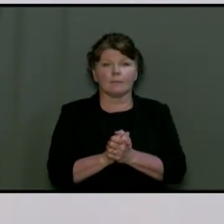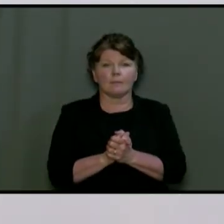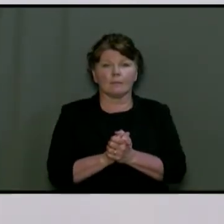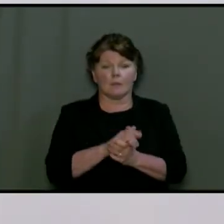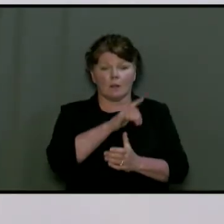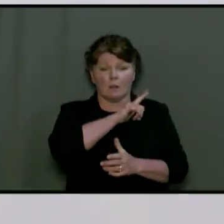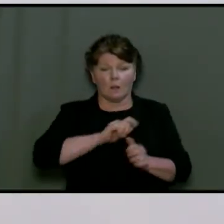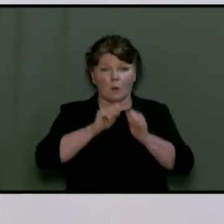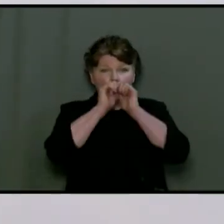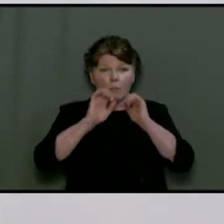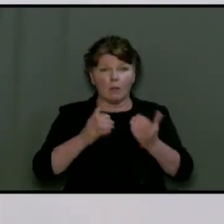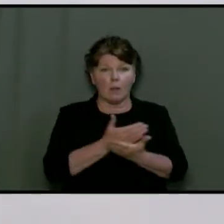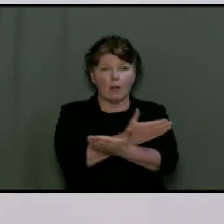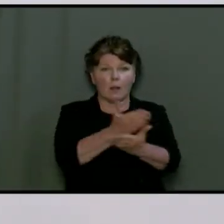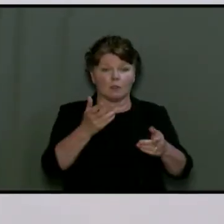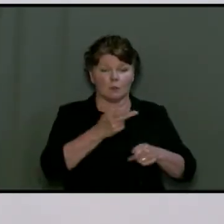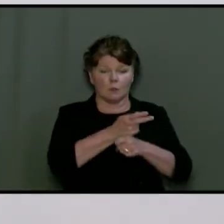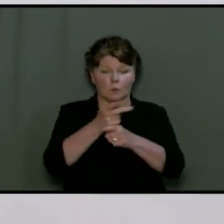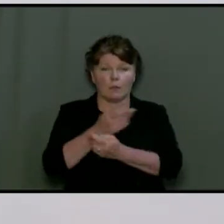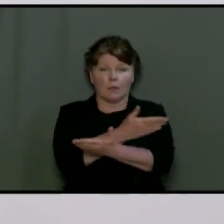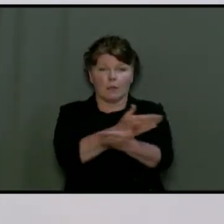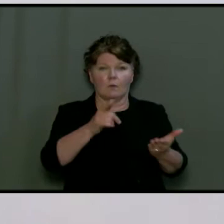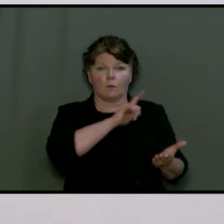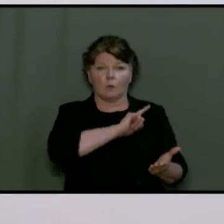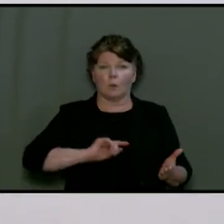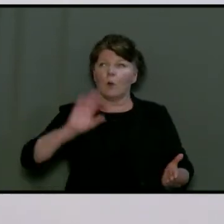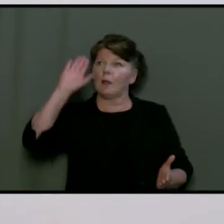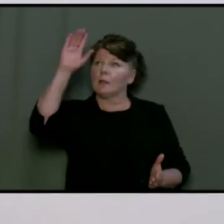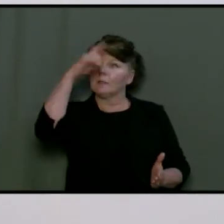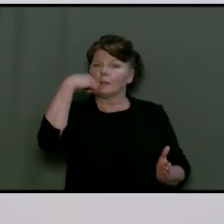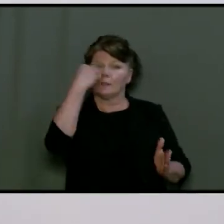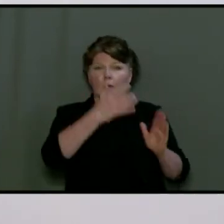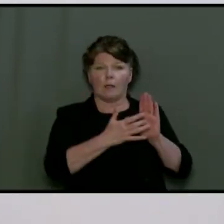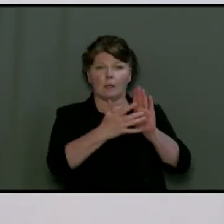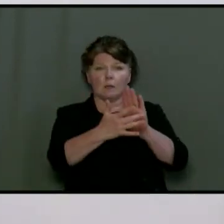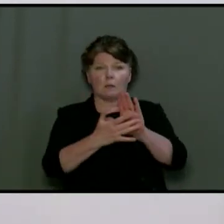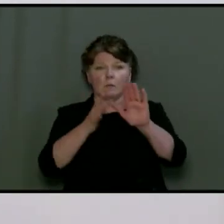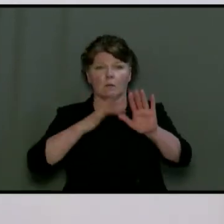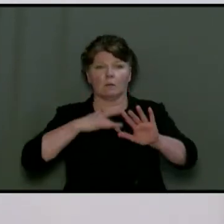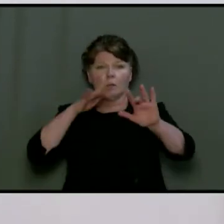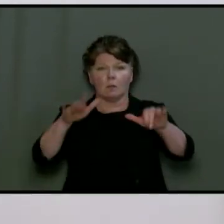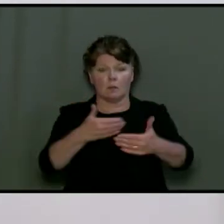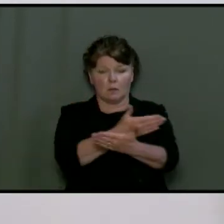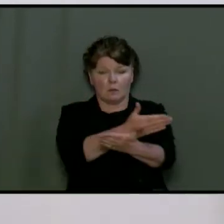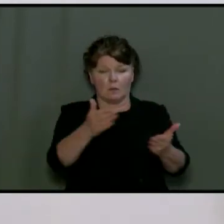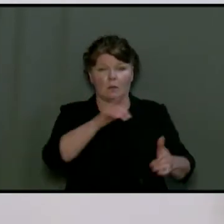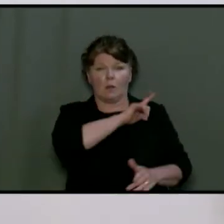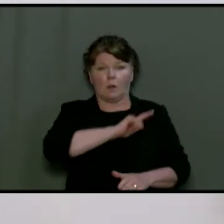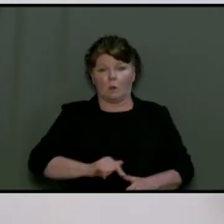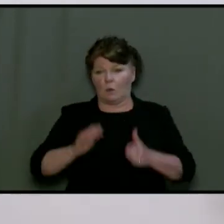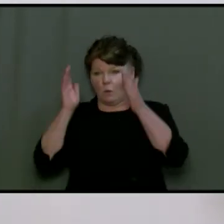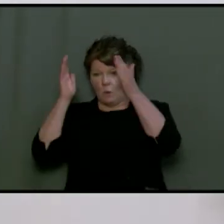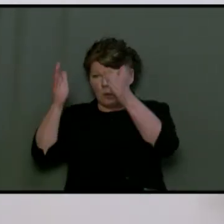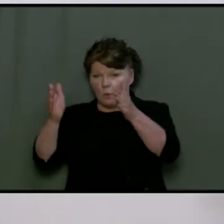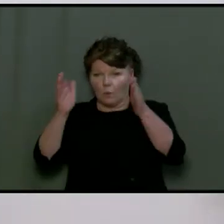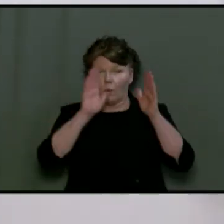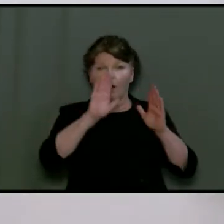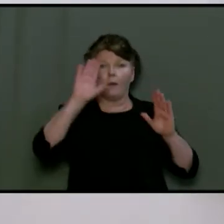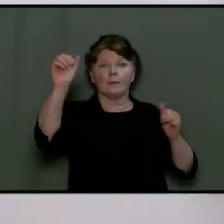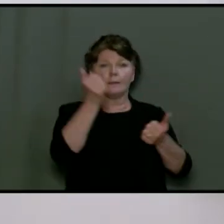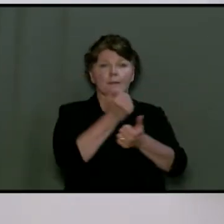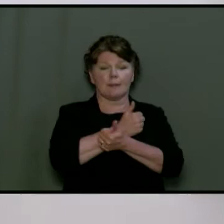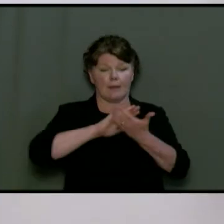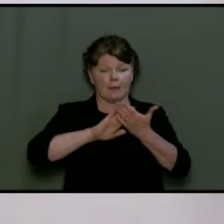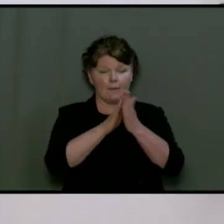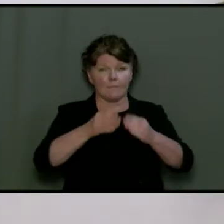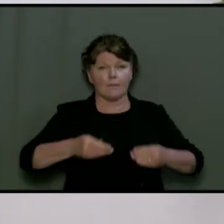The Lord bless you and keep you. The Lord make his face shine on you and be gracious unto you. The Lord look upon you with his favor